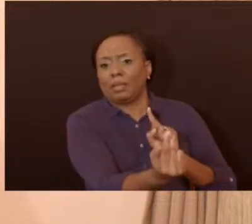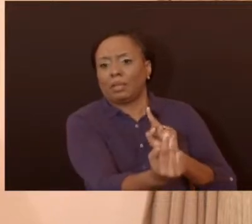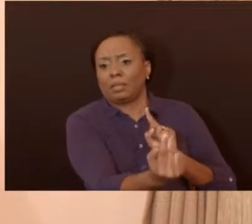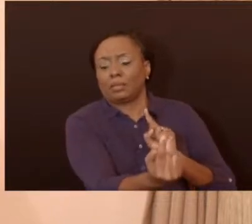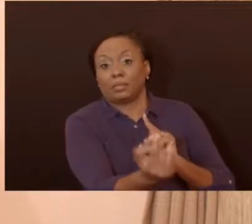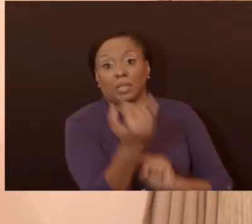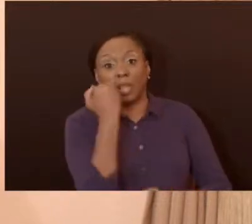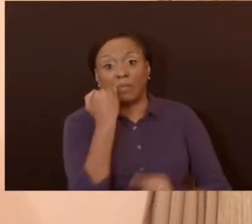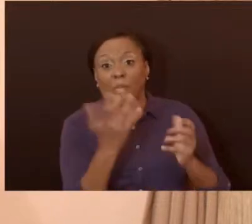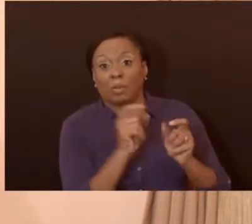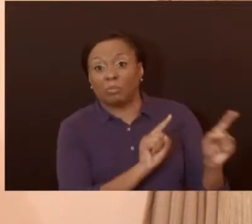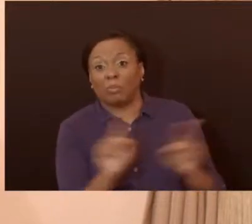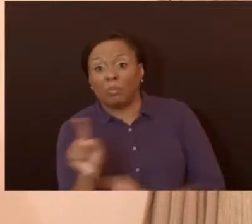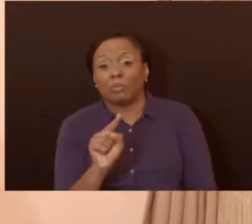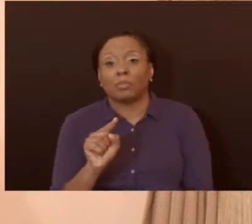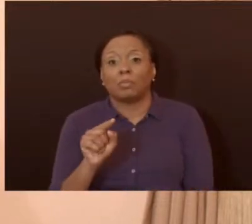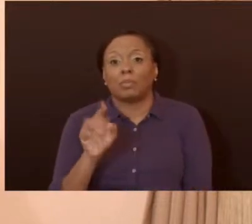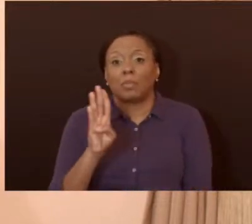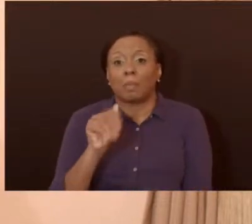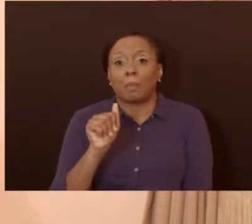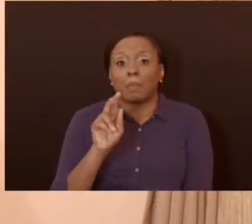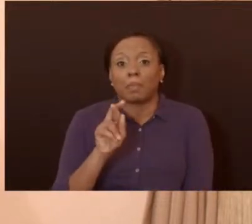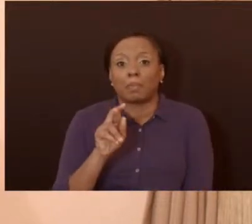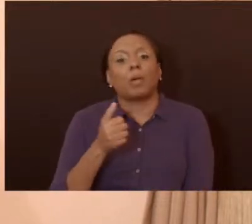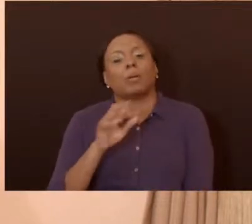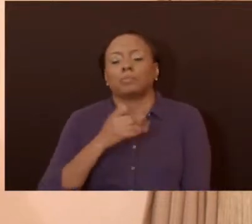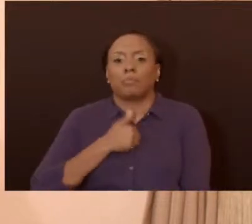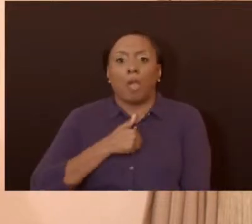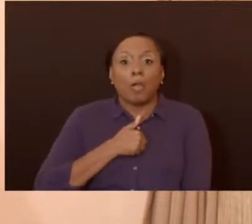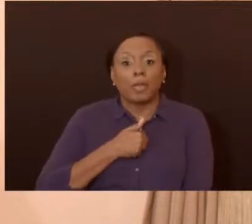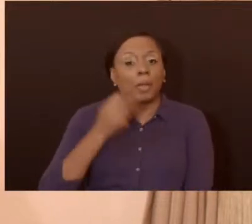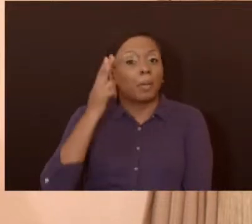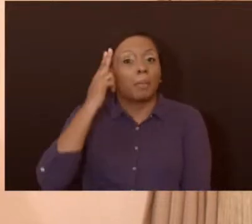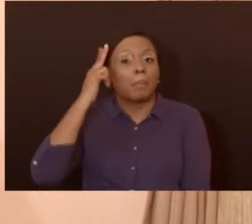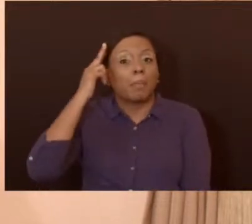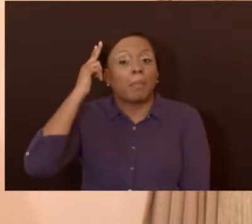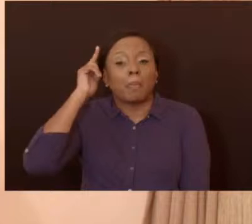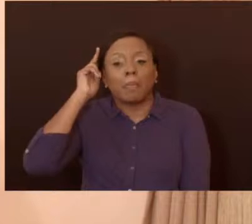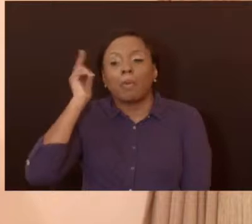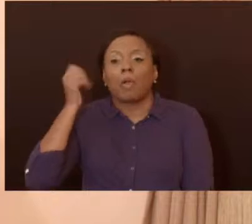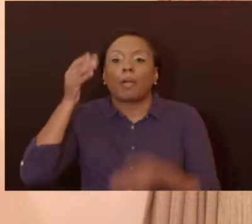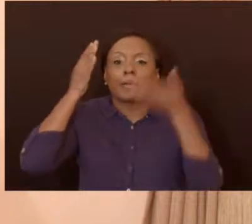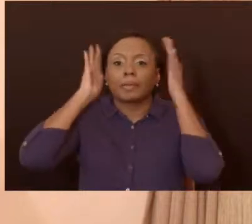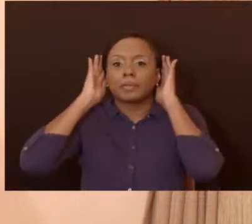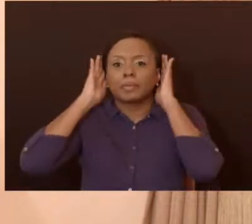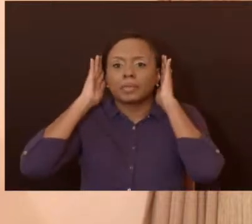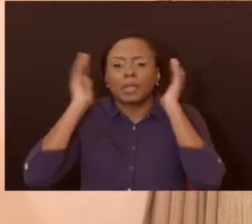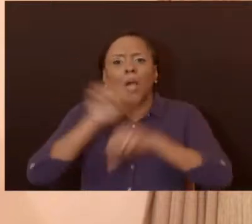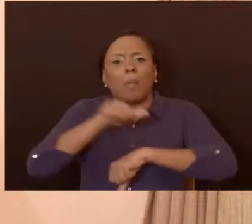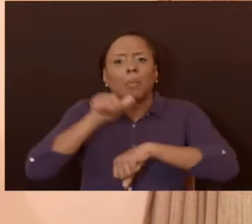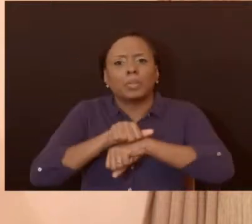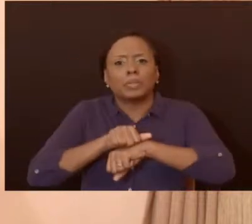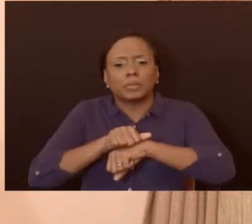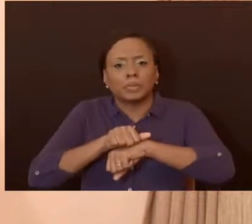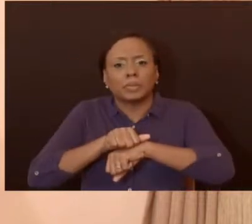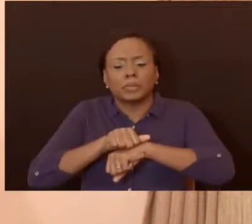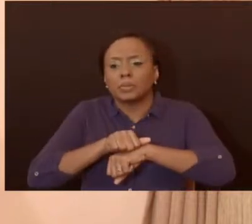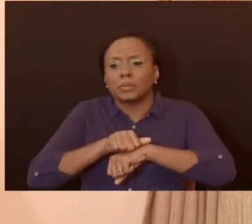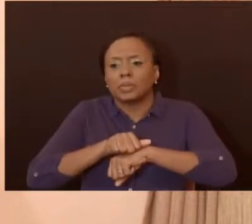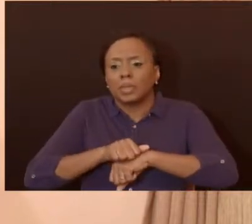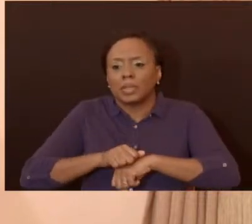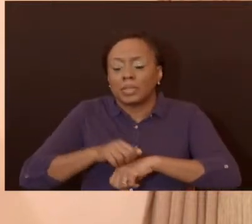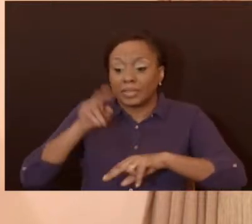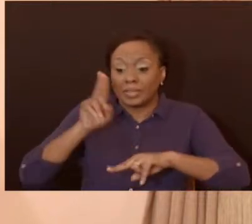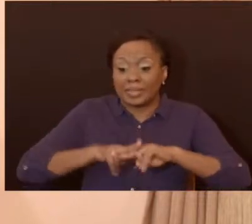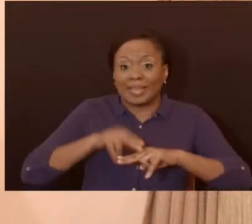going to go to your bar, go to your barber, you're going to a hairdresser, make an appointment. You can sit outside in the car or under a tree